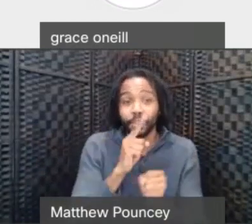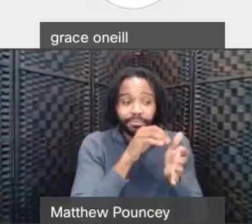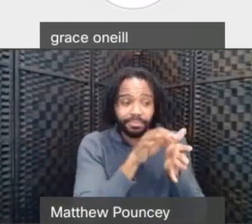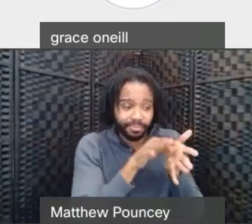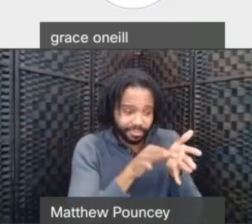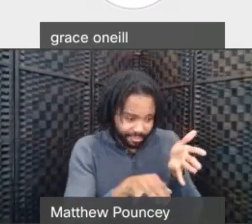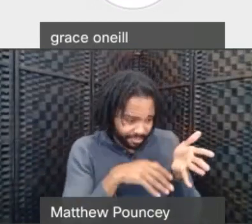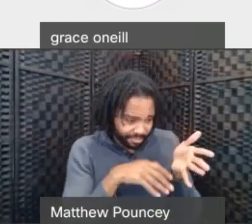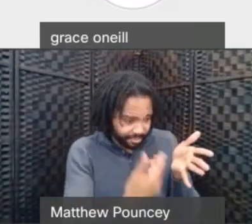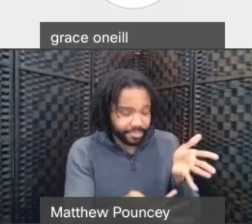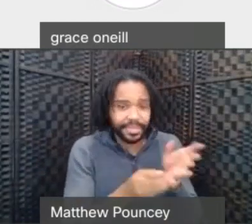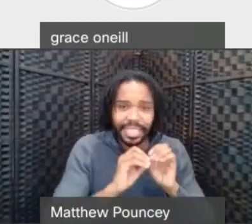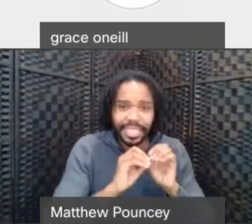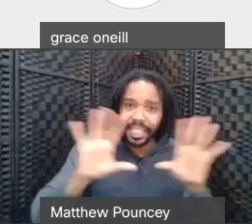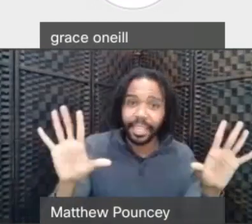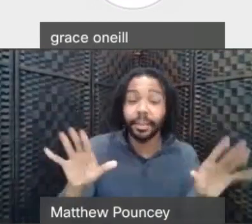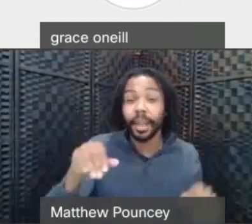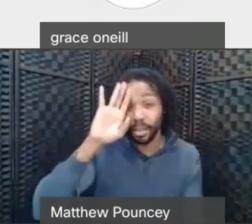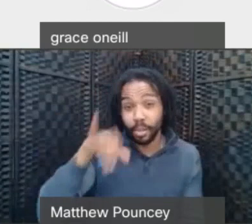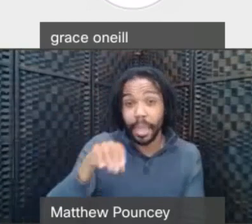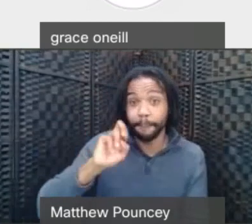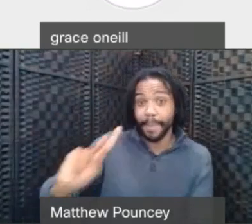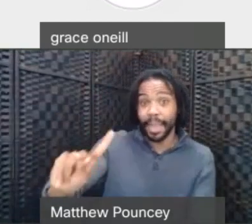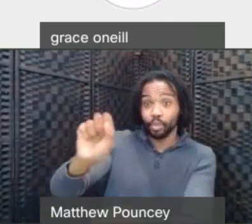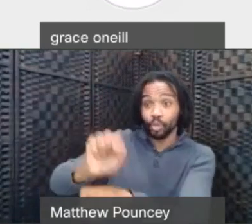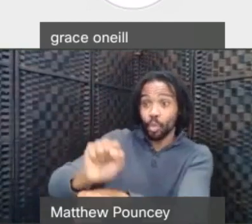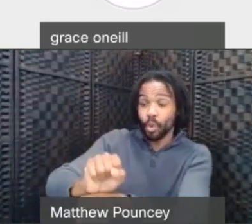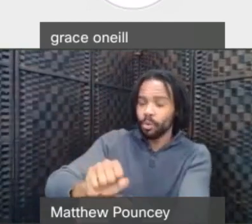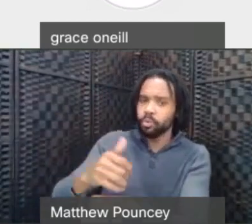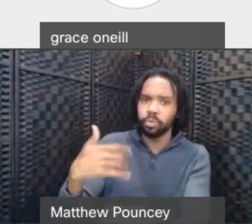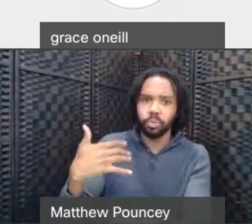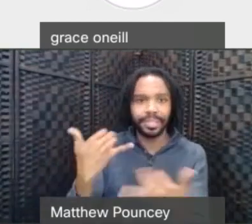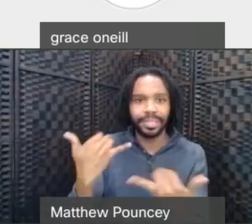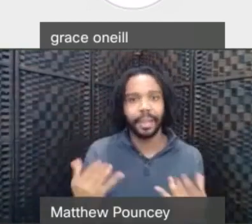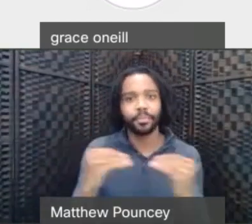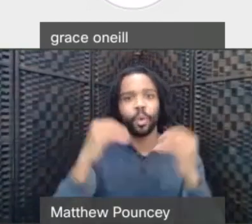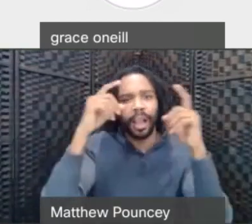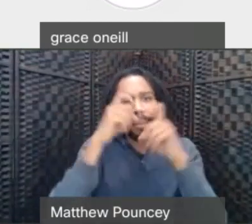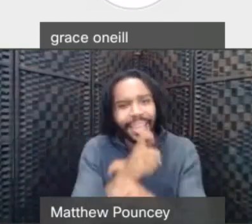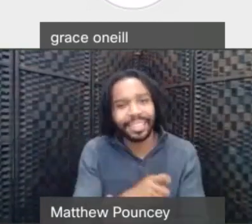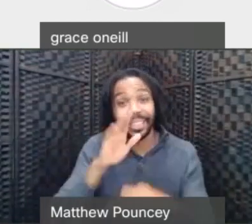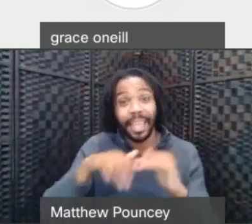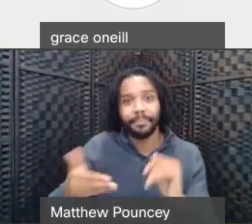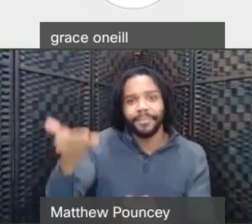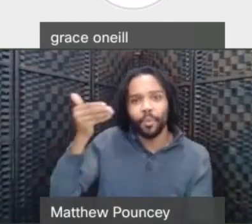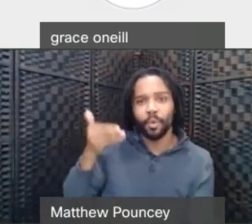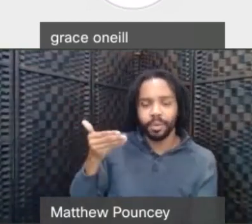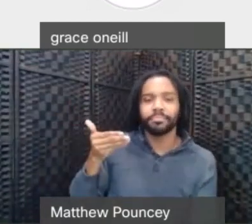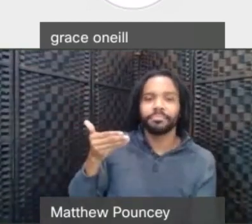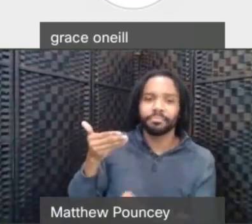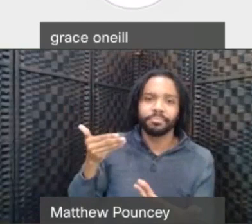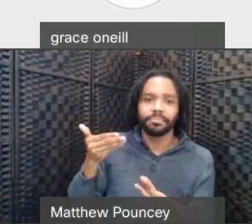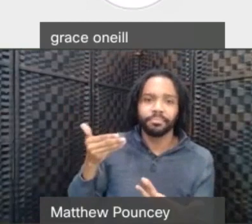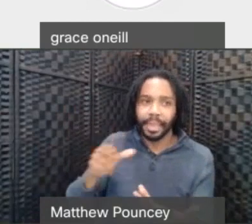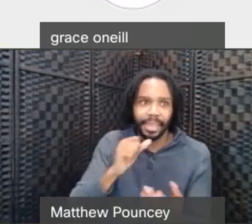is more complicated than the previous guidance, and so I do just want to acknowledge that, and we're not surprised that